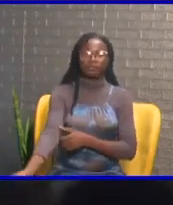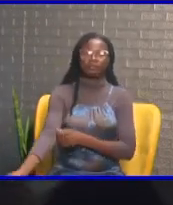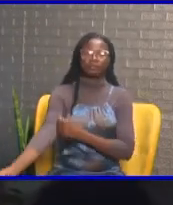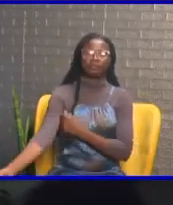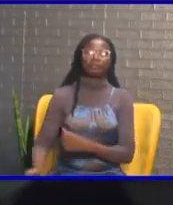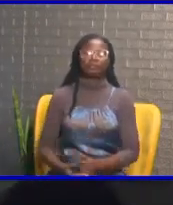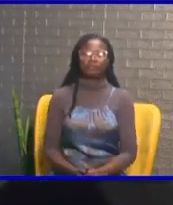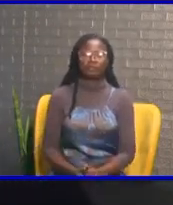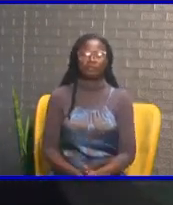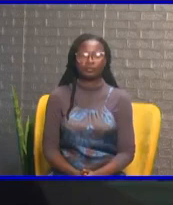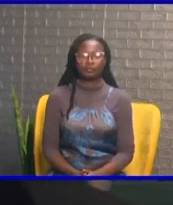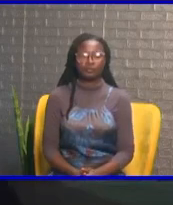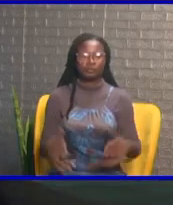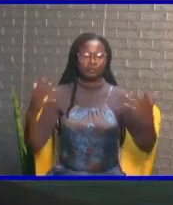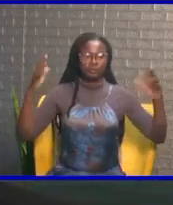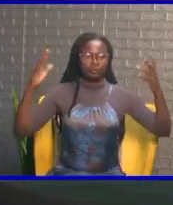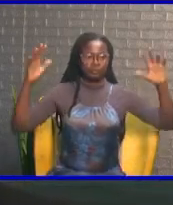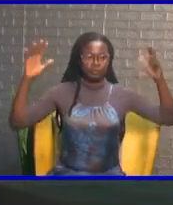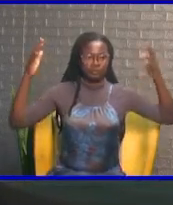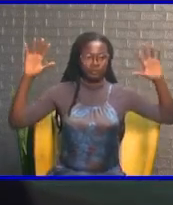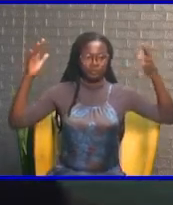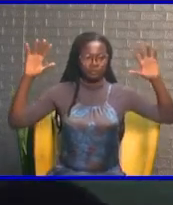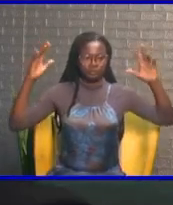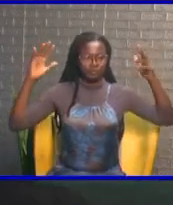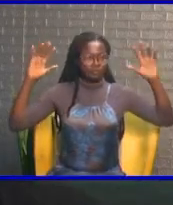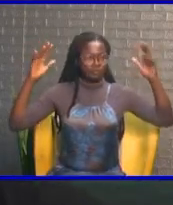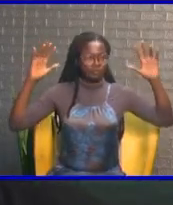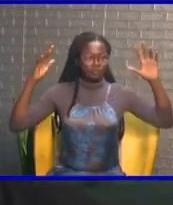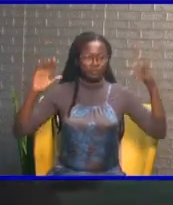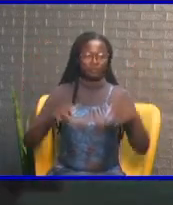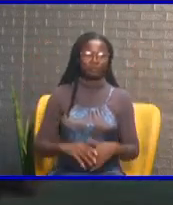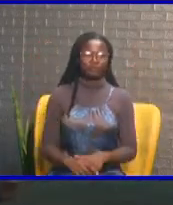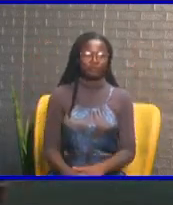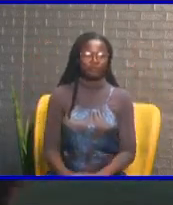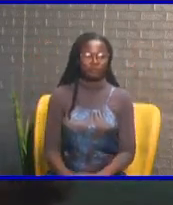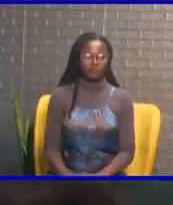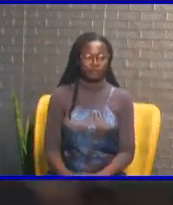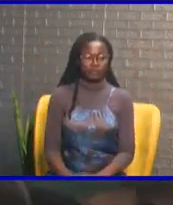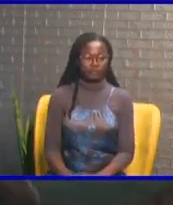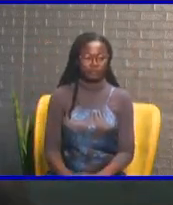amen and amen. All right, maybe say that quickly.